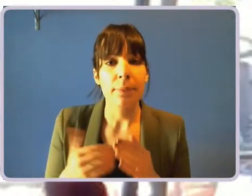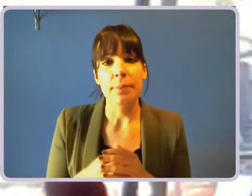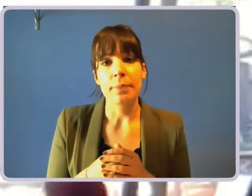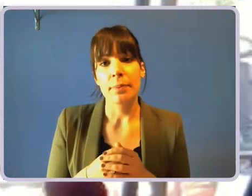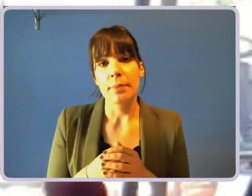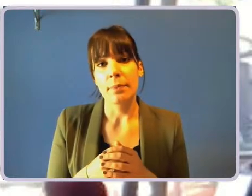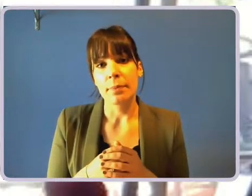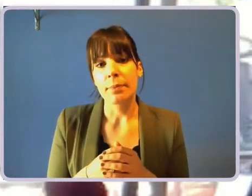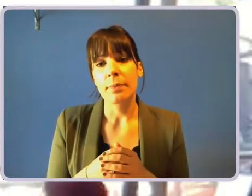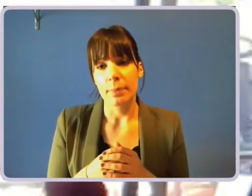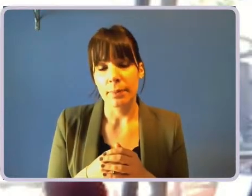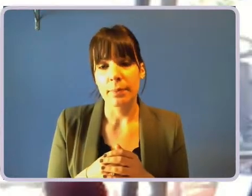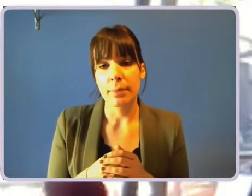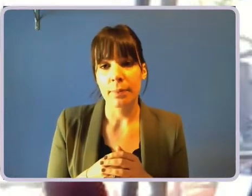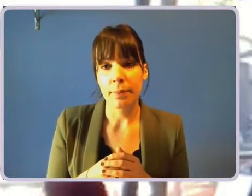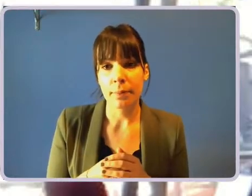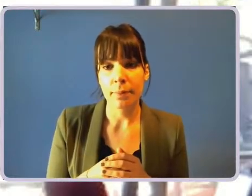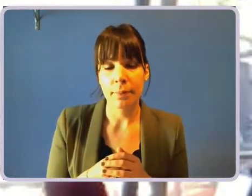differently.